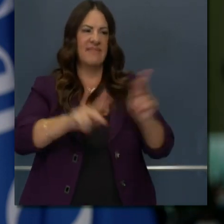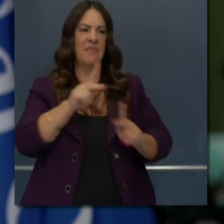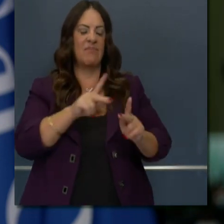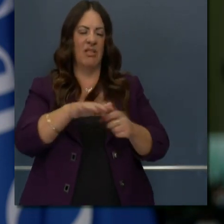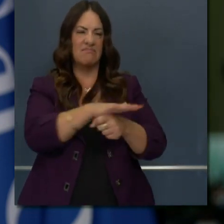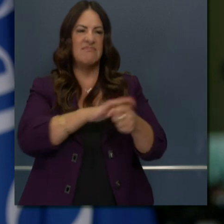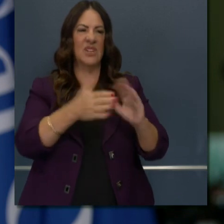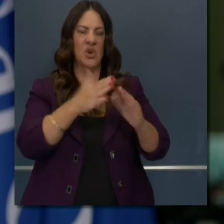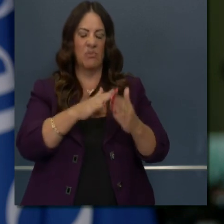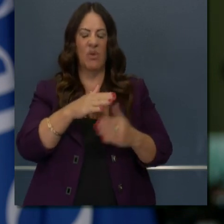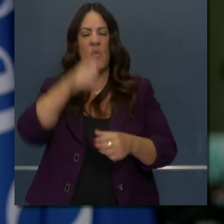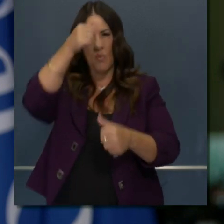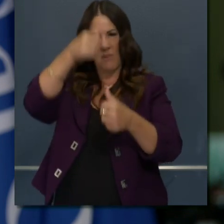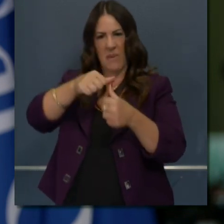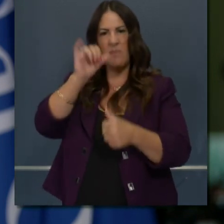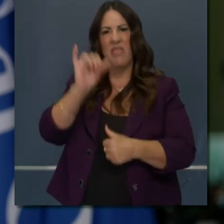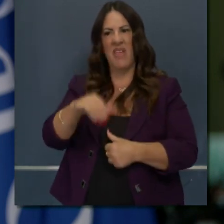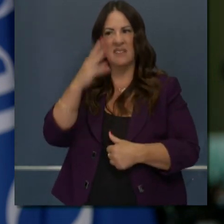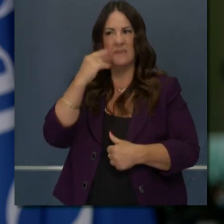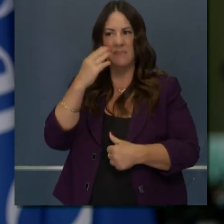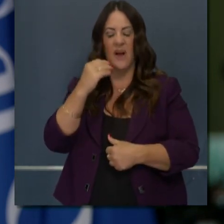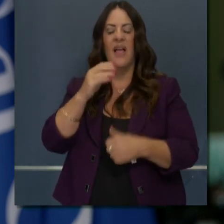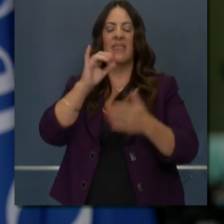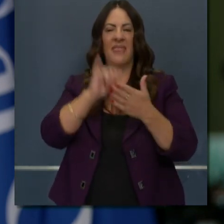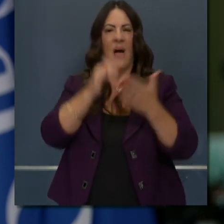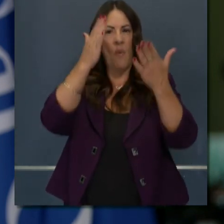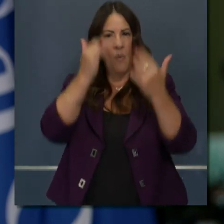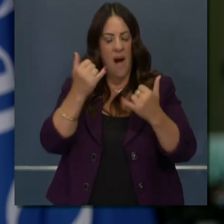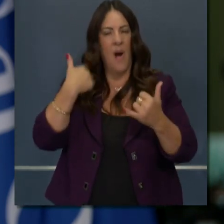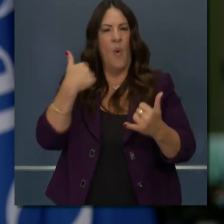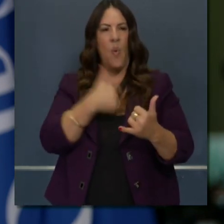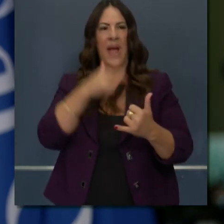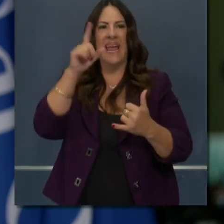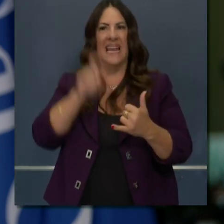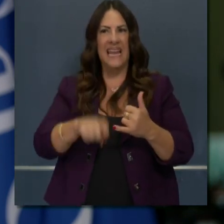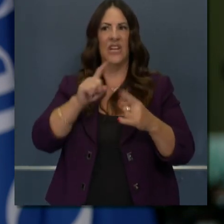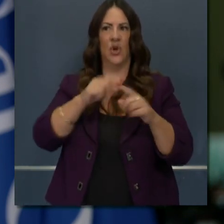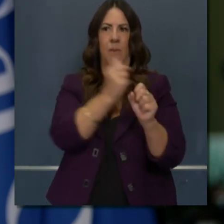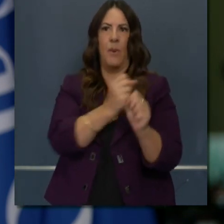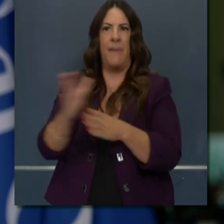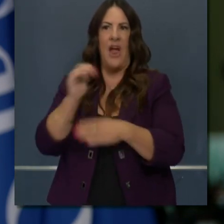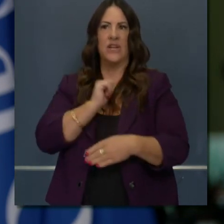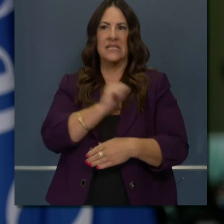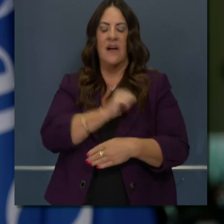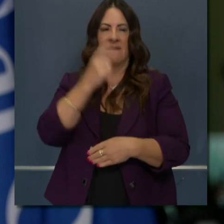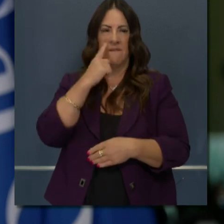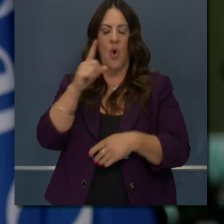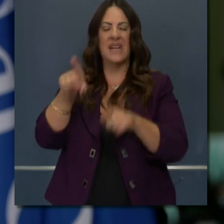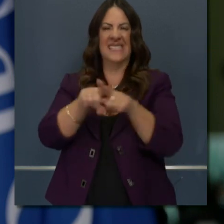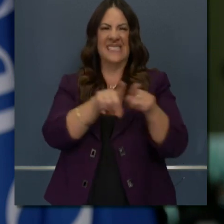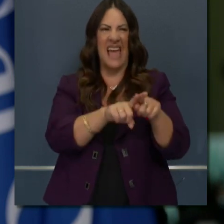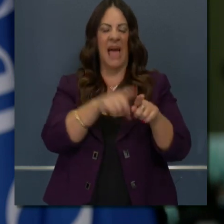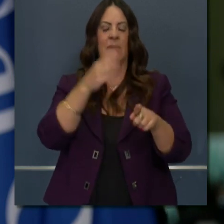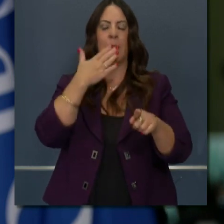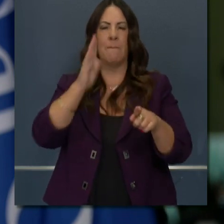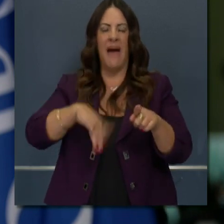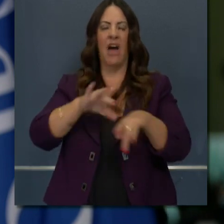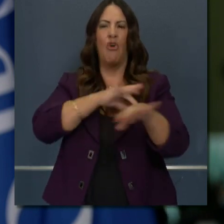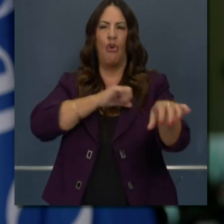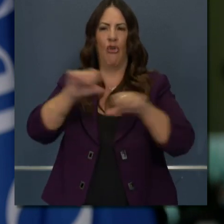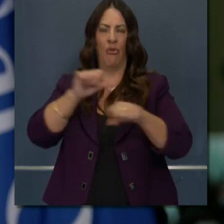it encouraged us to even be more prepared for the next one. We must act quickly to